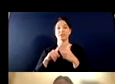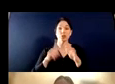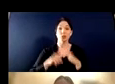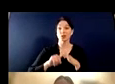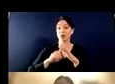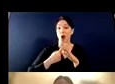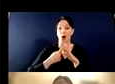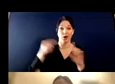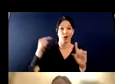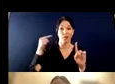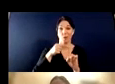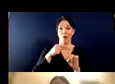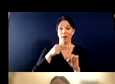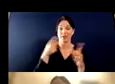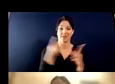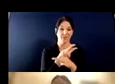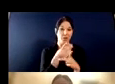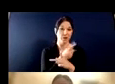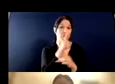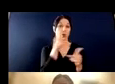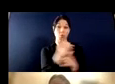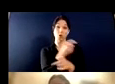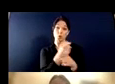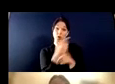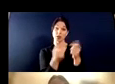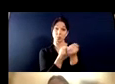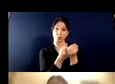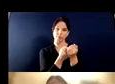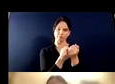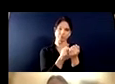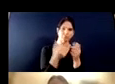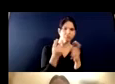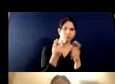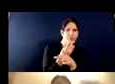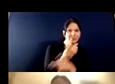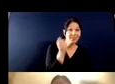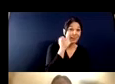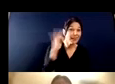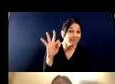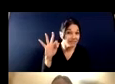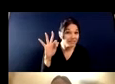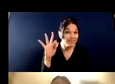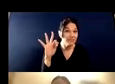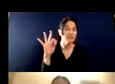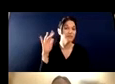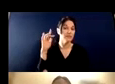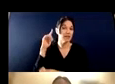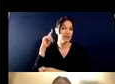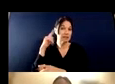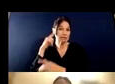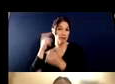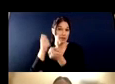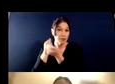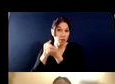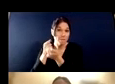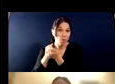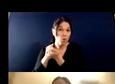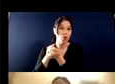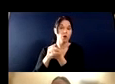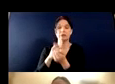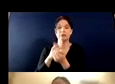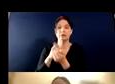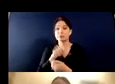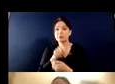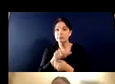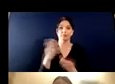appropriate supports, to determine if amplification is needed, how much amplification is needed, and it can